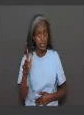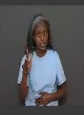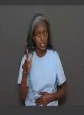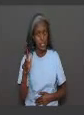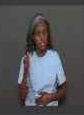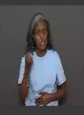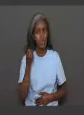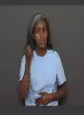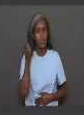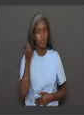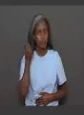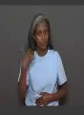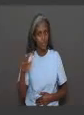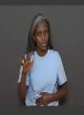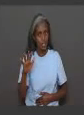13,